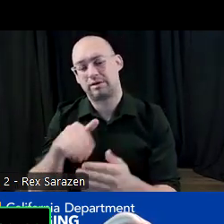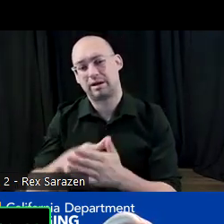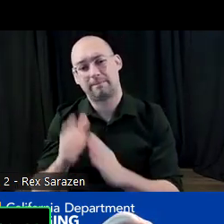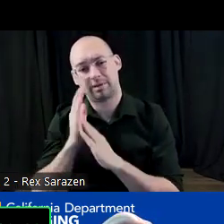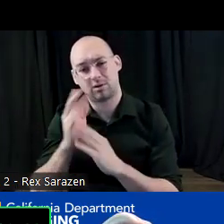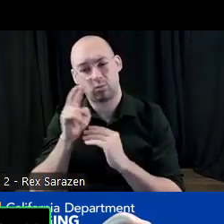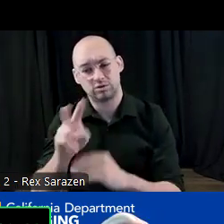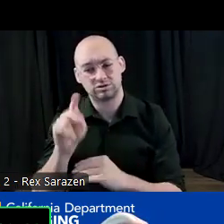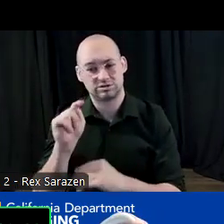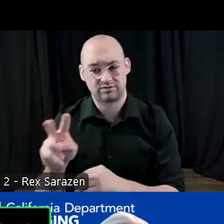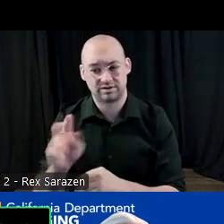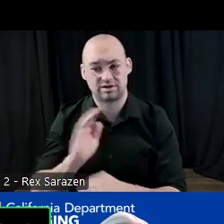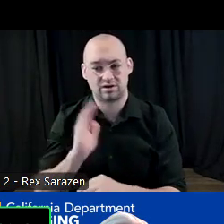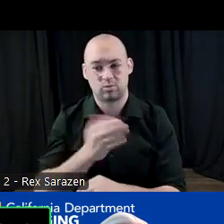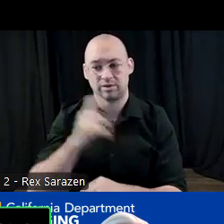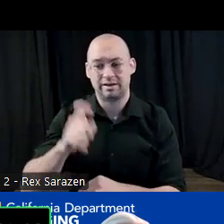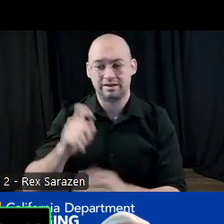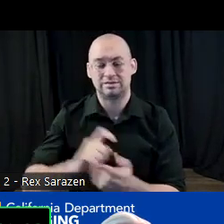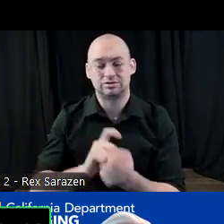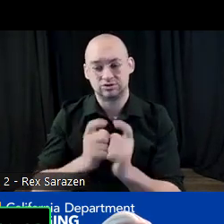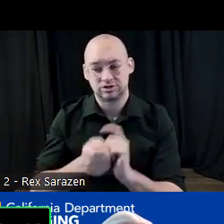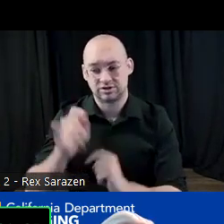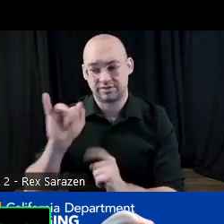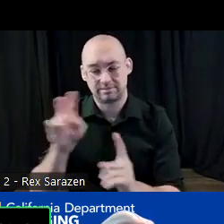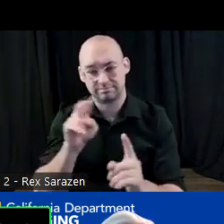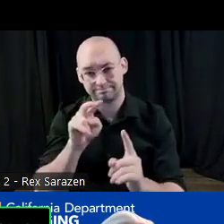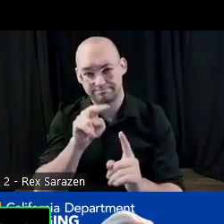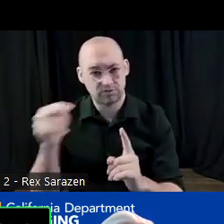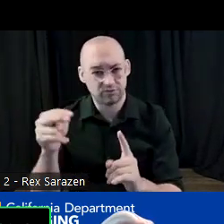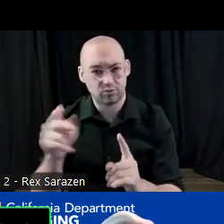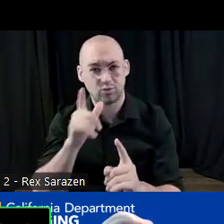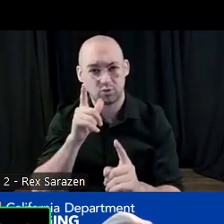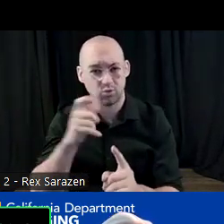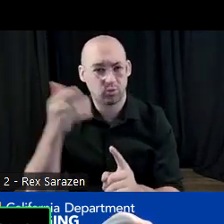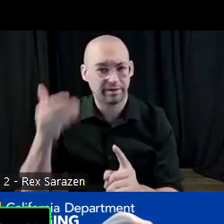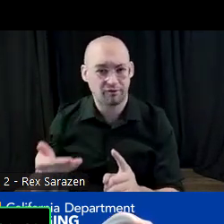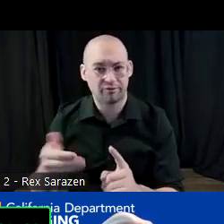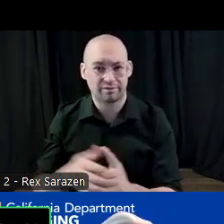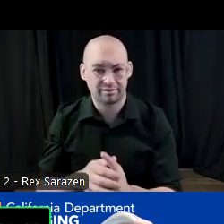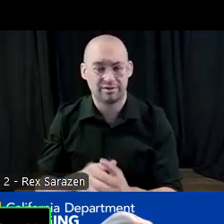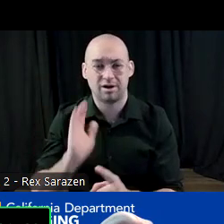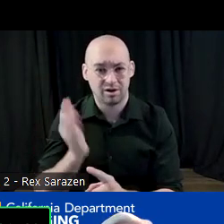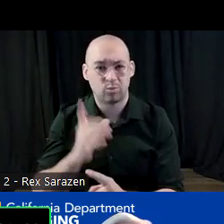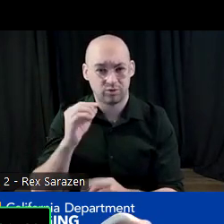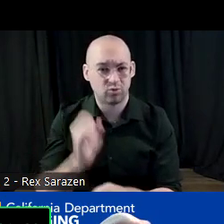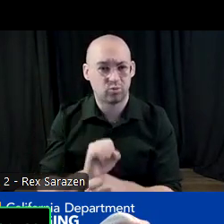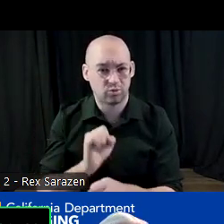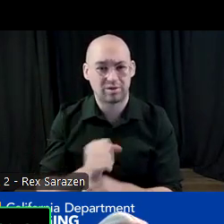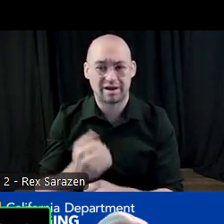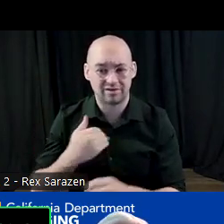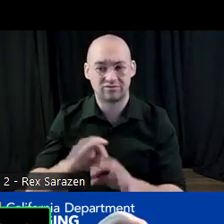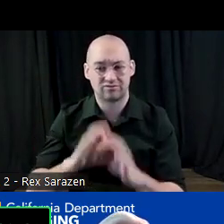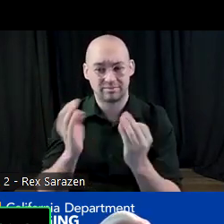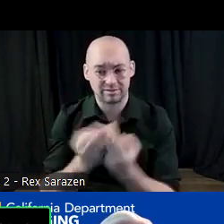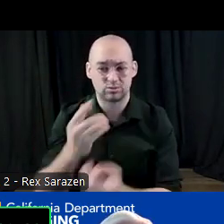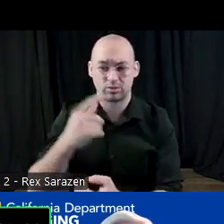to change the perception of who we really are. You know, we do work, we do have families, we do go